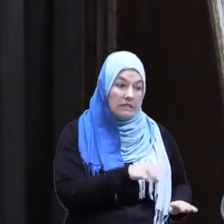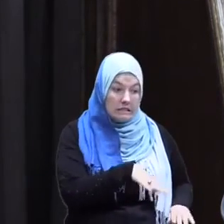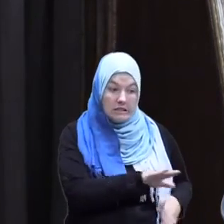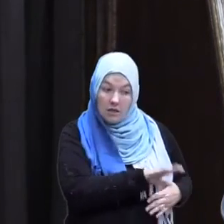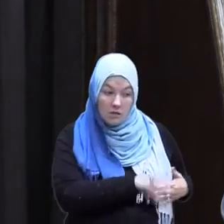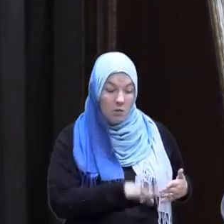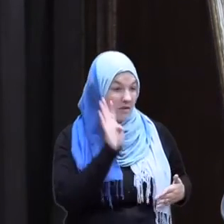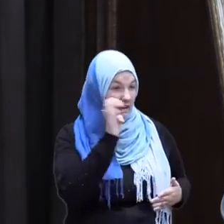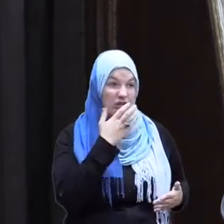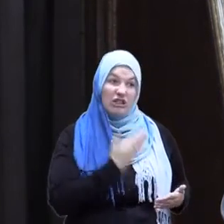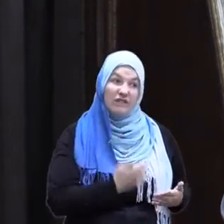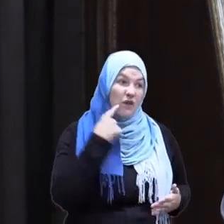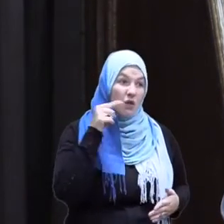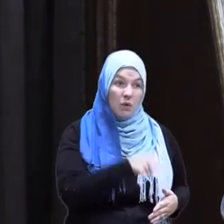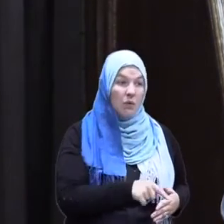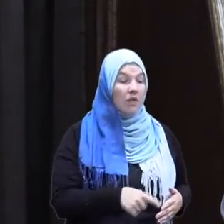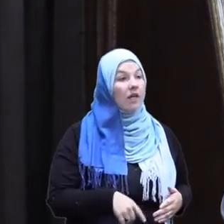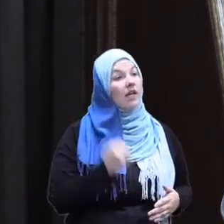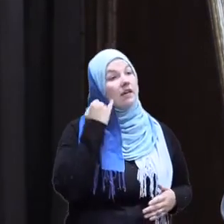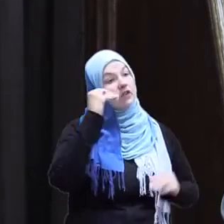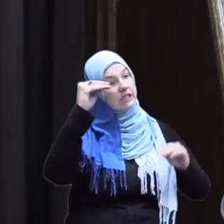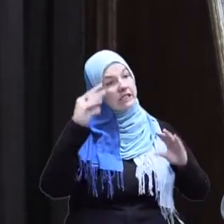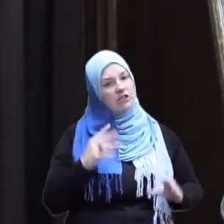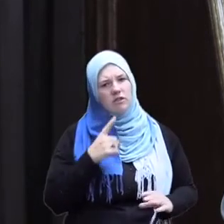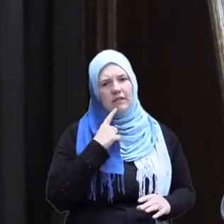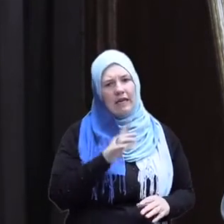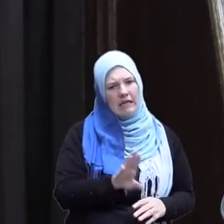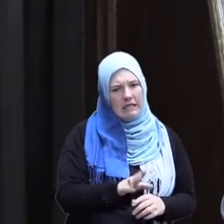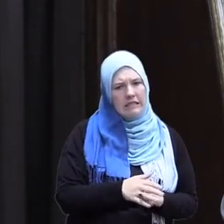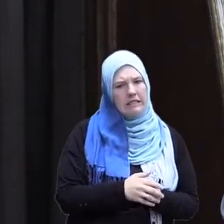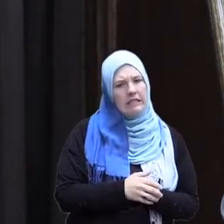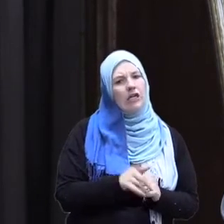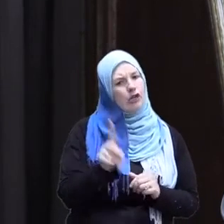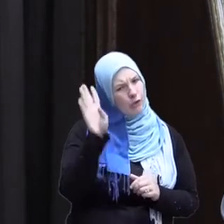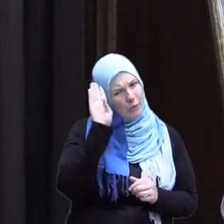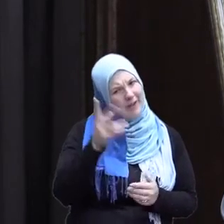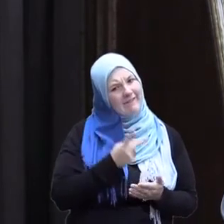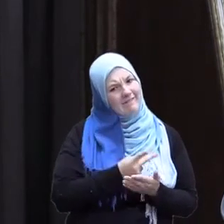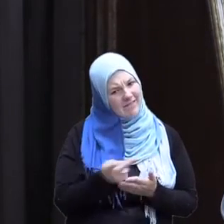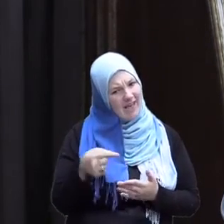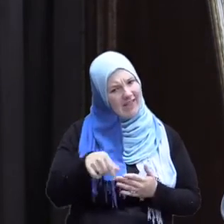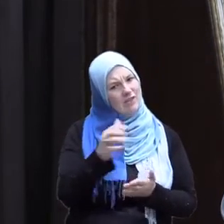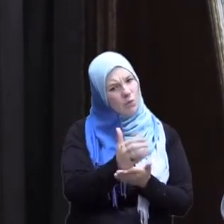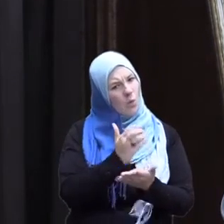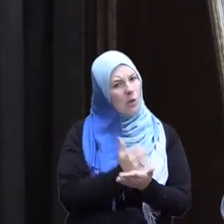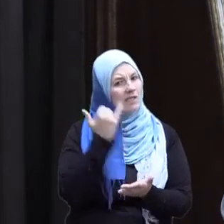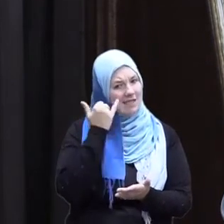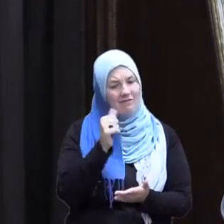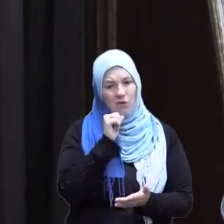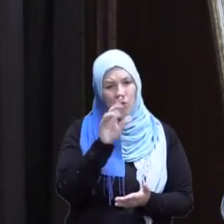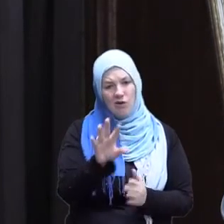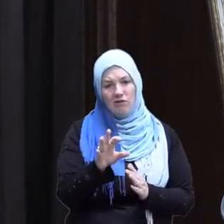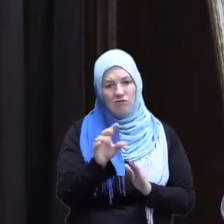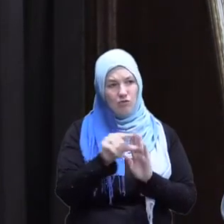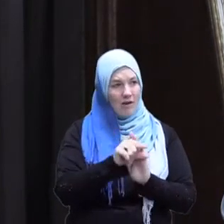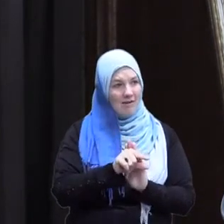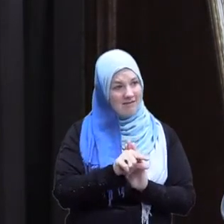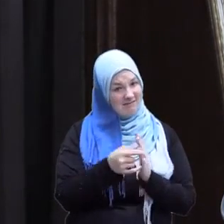consequences may be. When one of your teachers tells you, you are going to fail the course